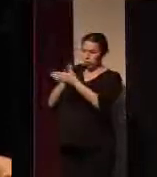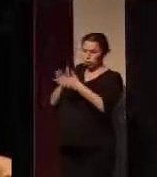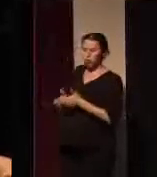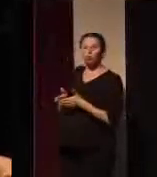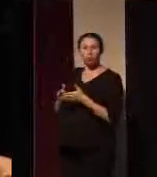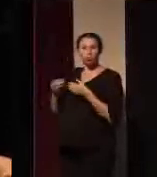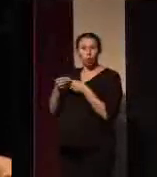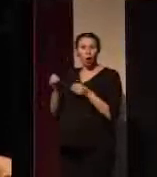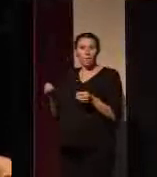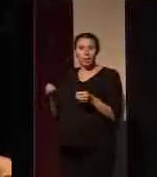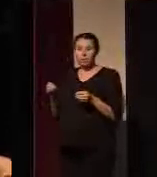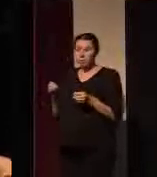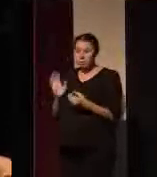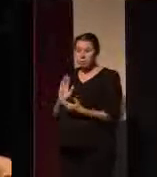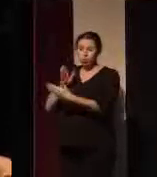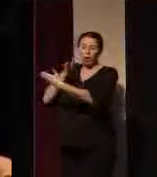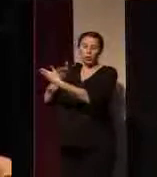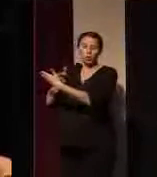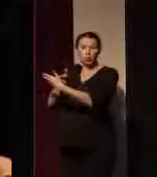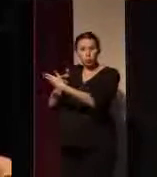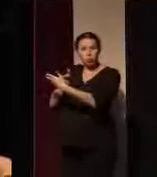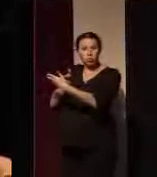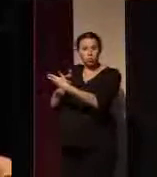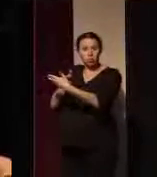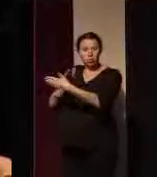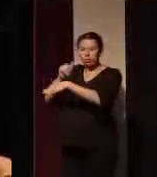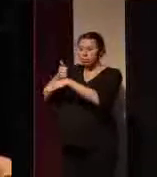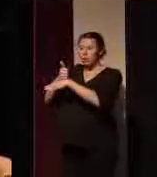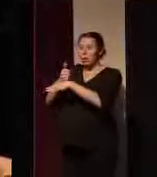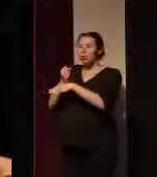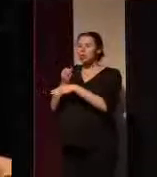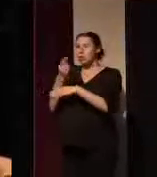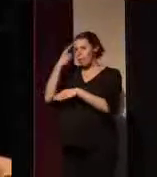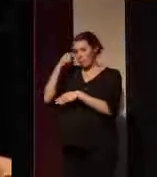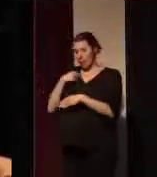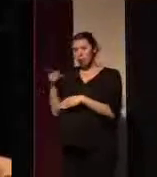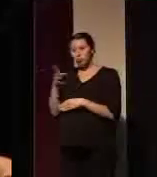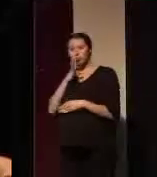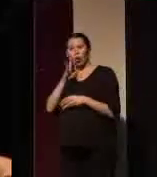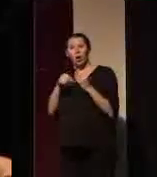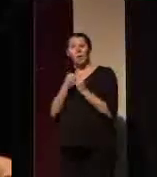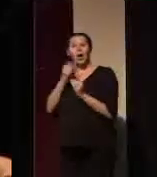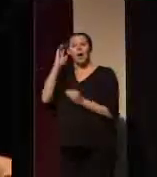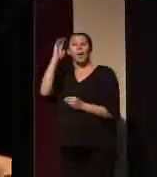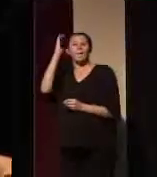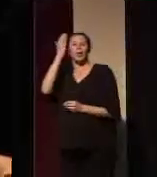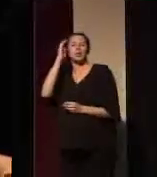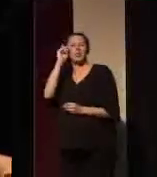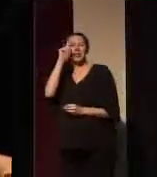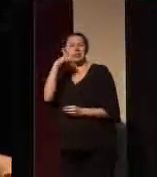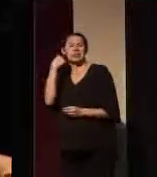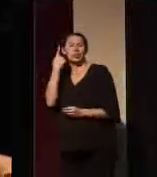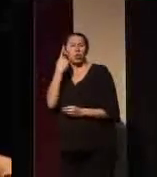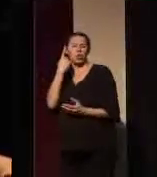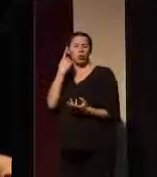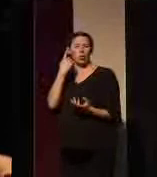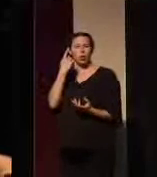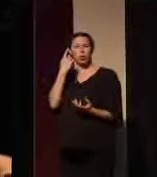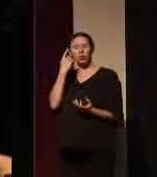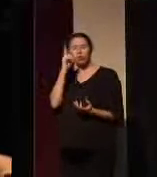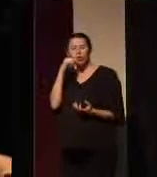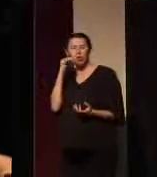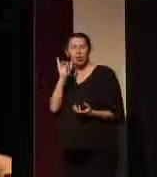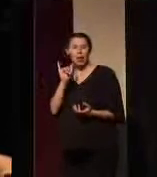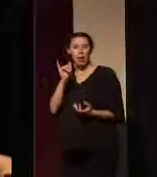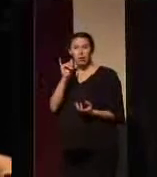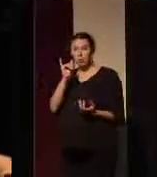So to me, there's this appearance that you talked about earlier of impropriety because you have a vested interest